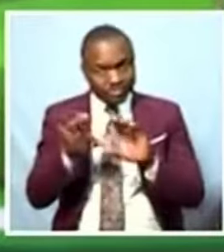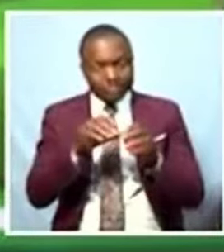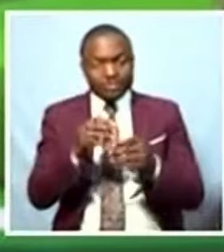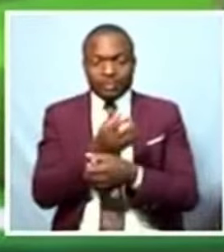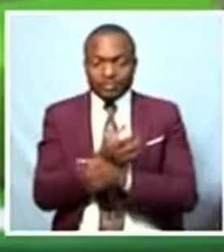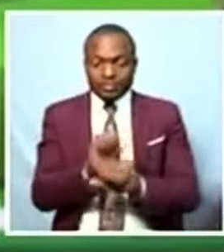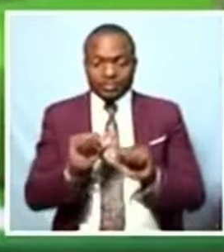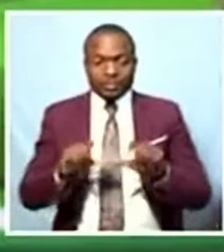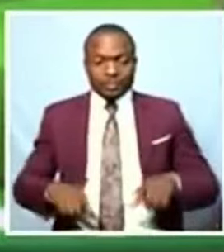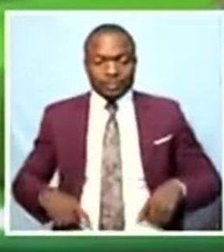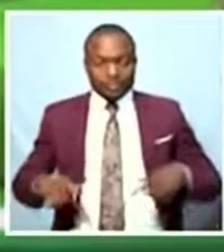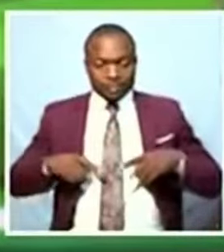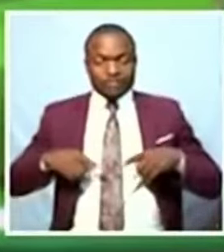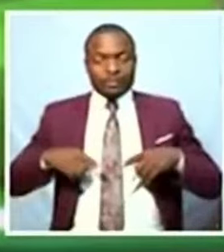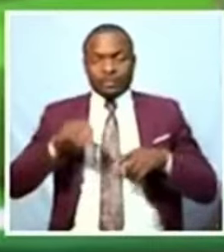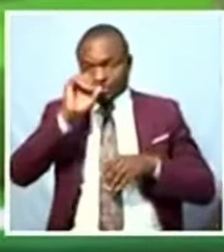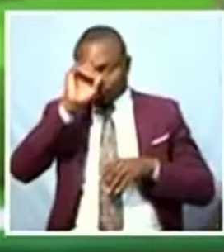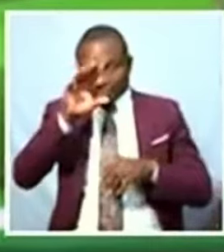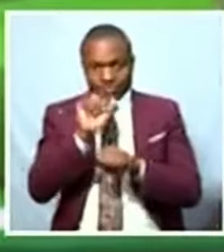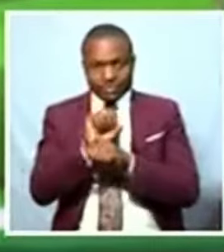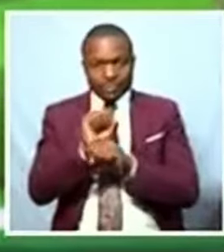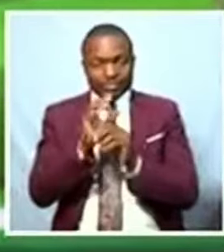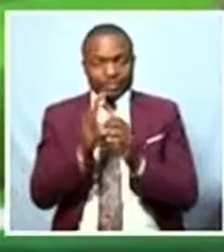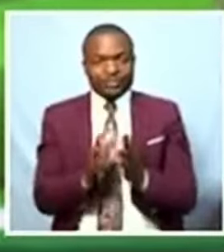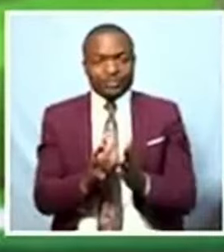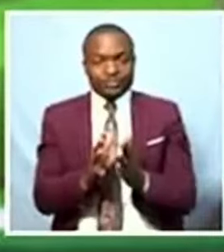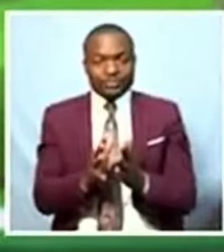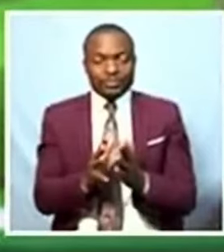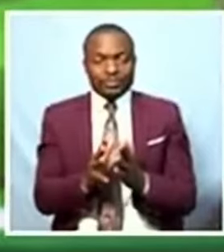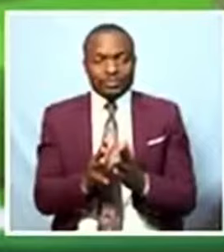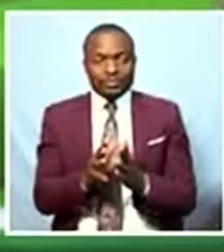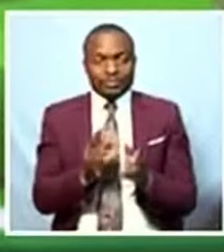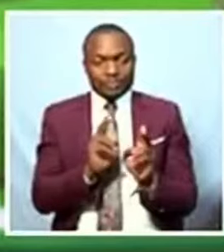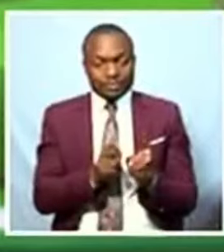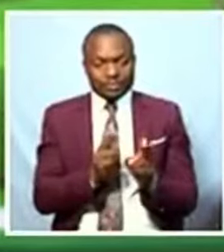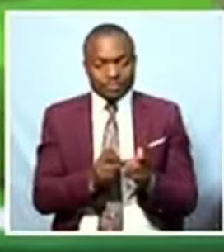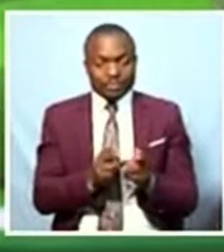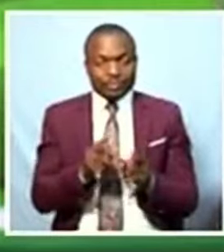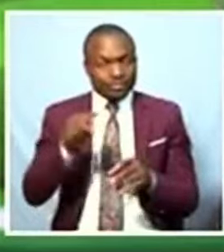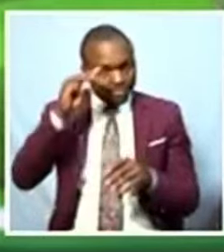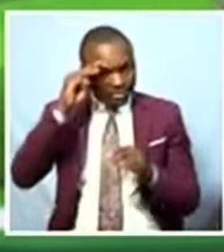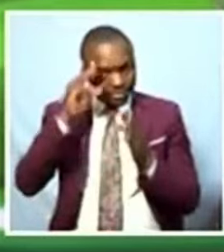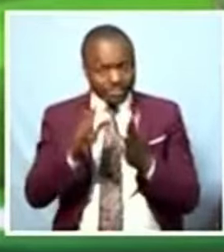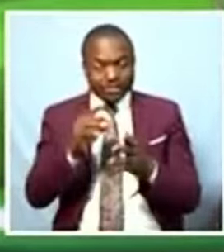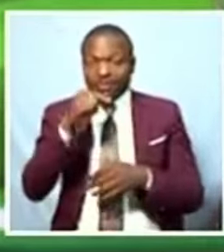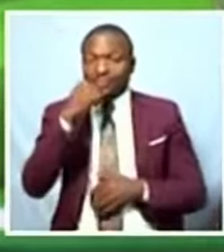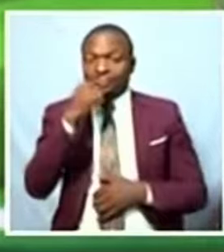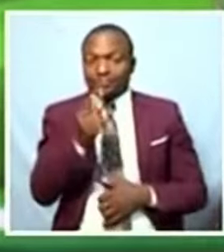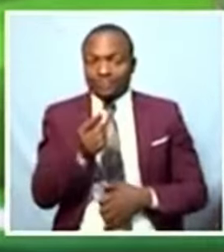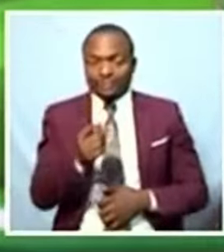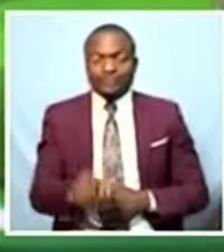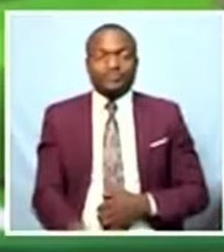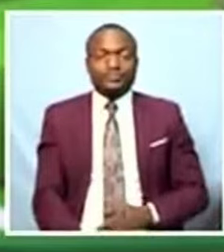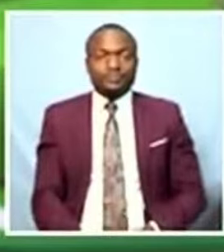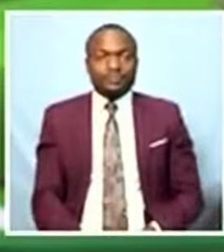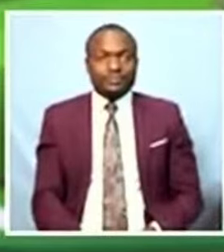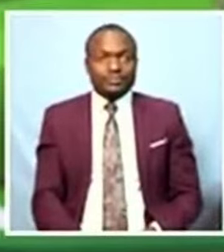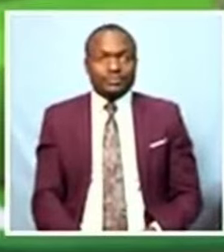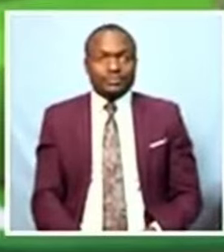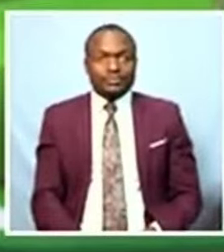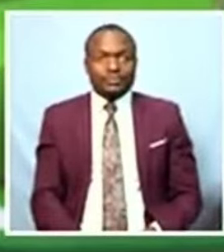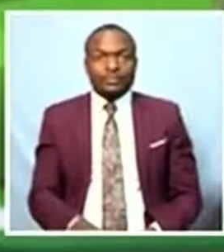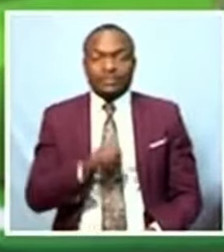and other mining operations. So in answering, the minister did say that